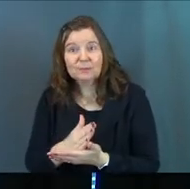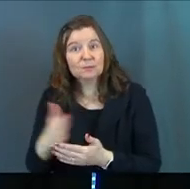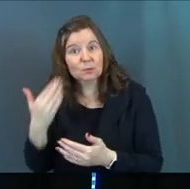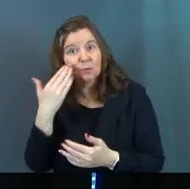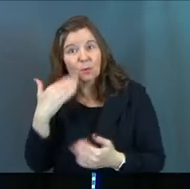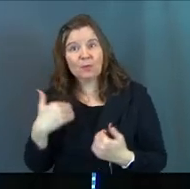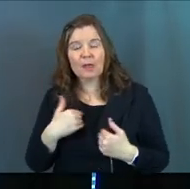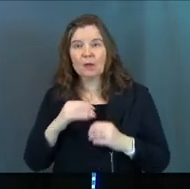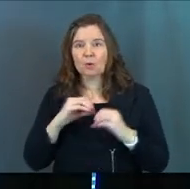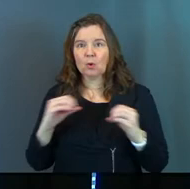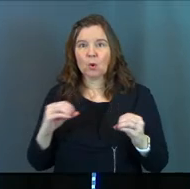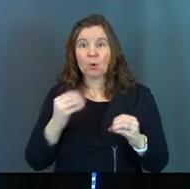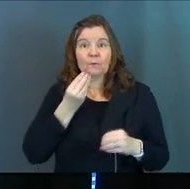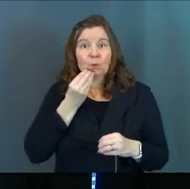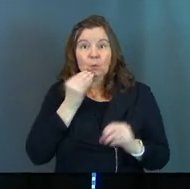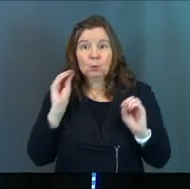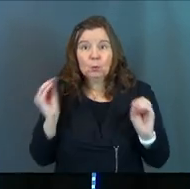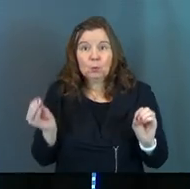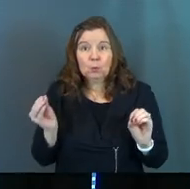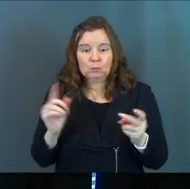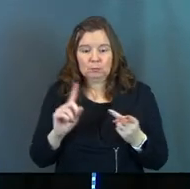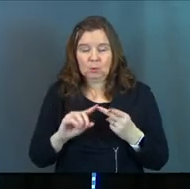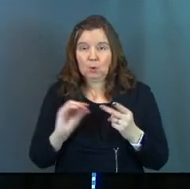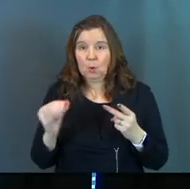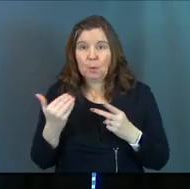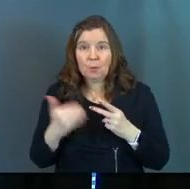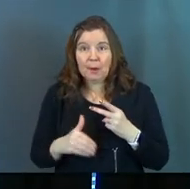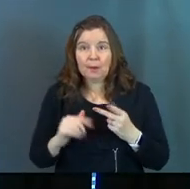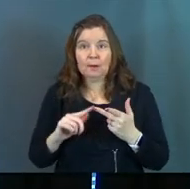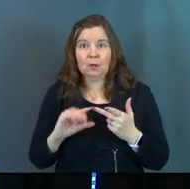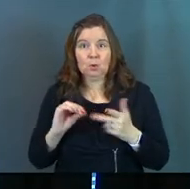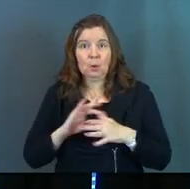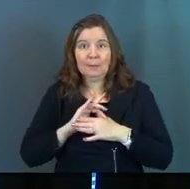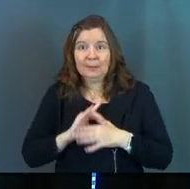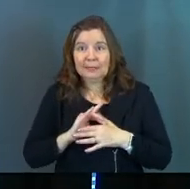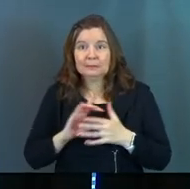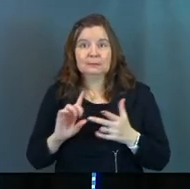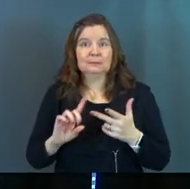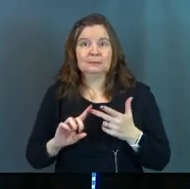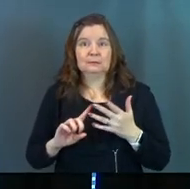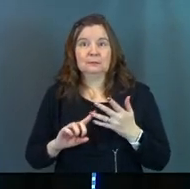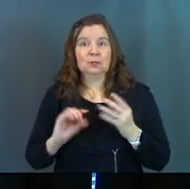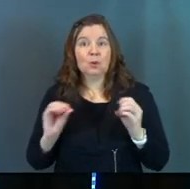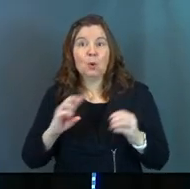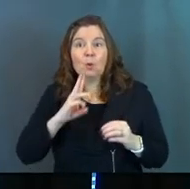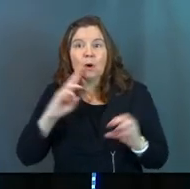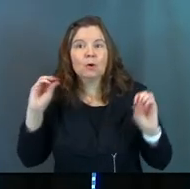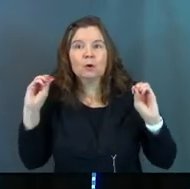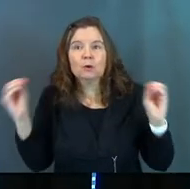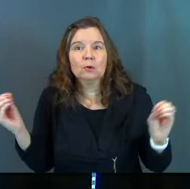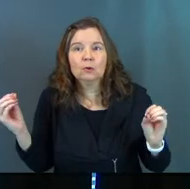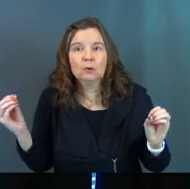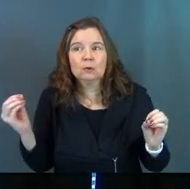They had no food, they had no bread, they had no meat, and they had no water.